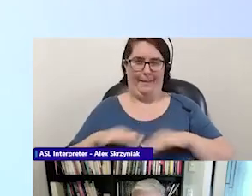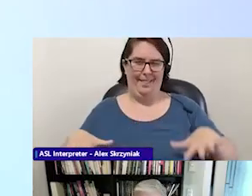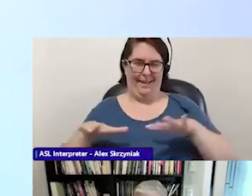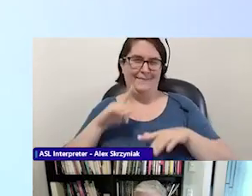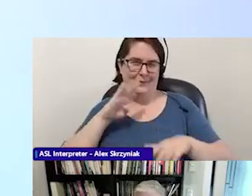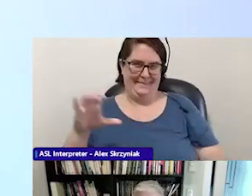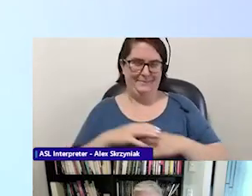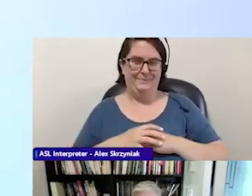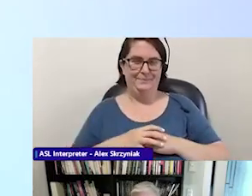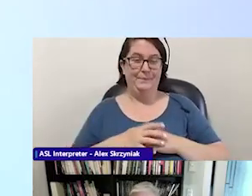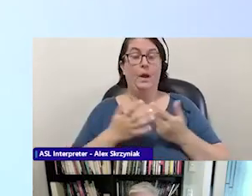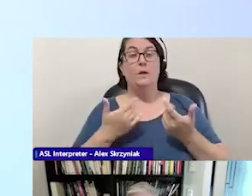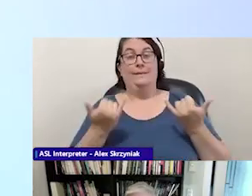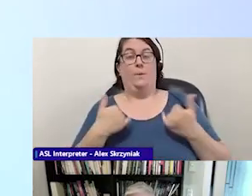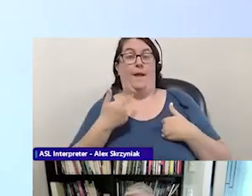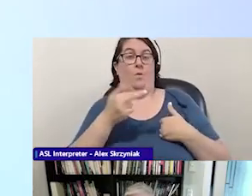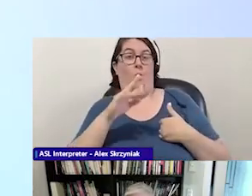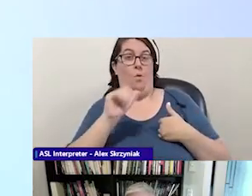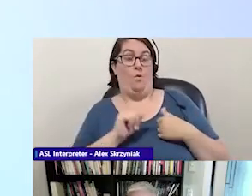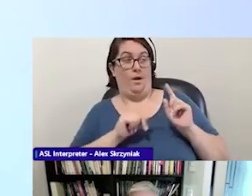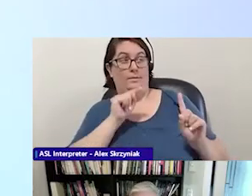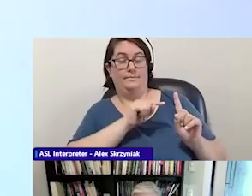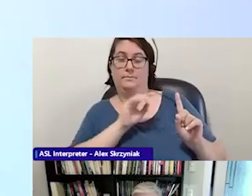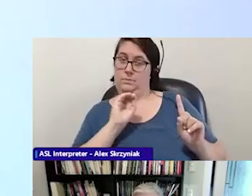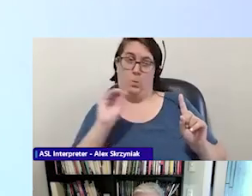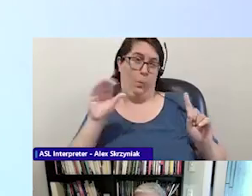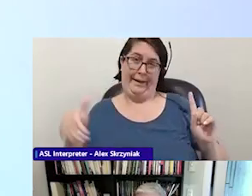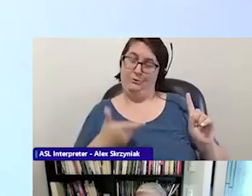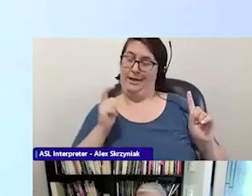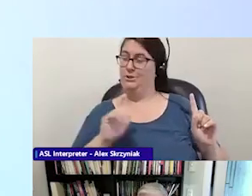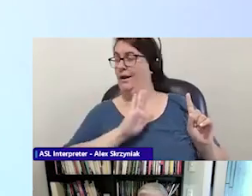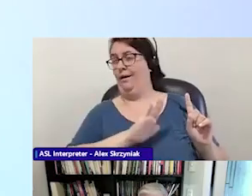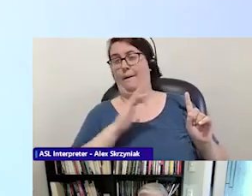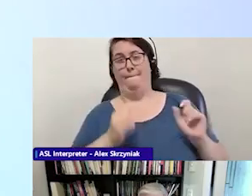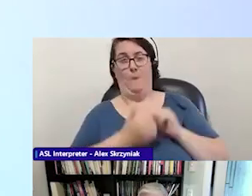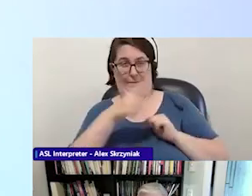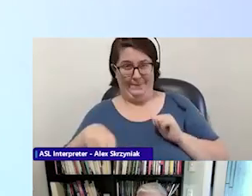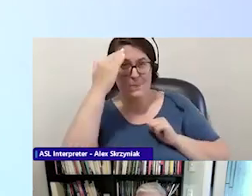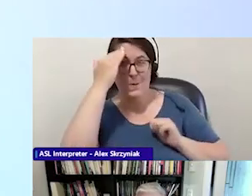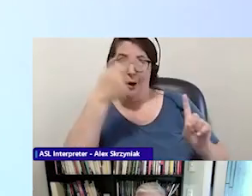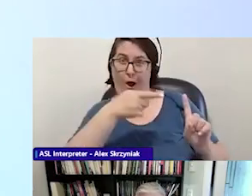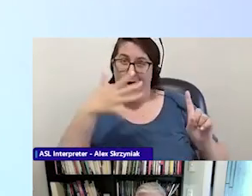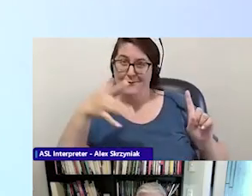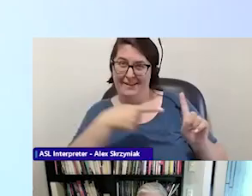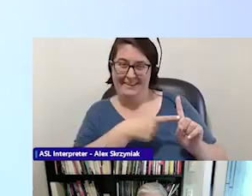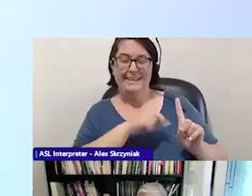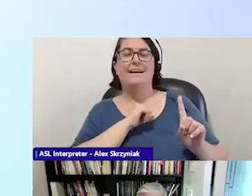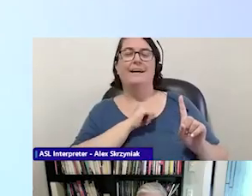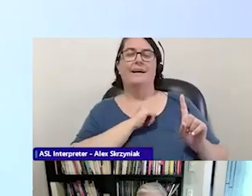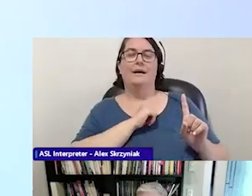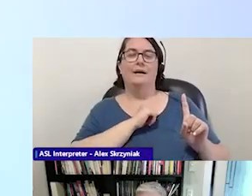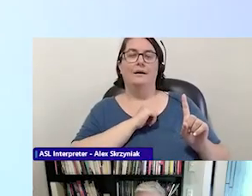by Gloria Gutman, who needs no introduction to most of you, I'm sure. Gloria